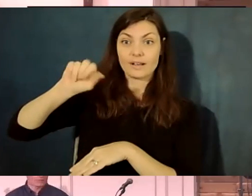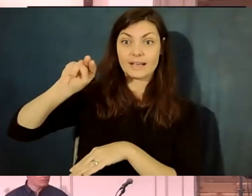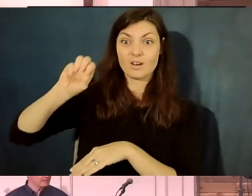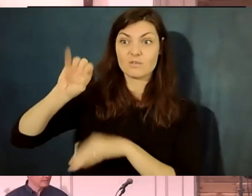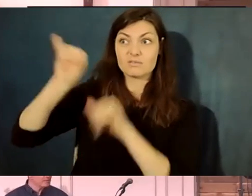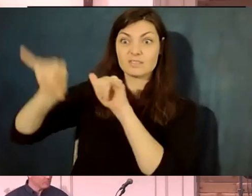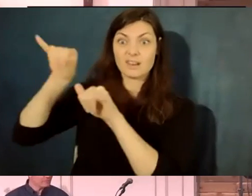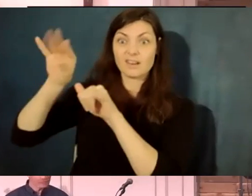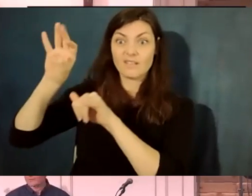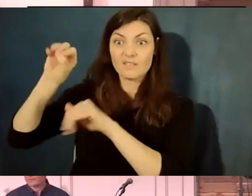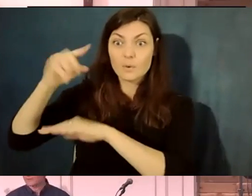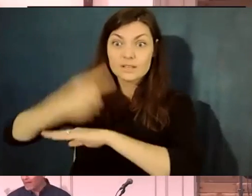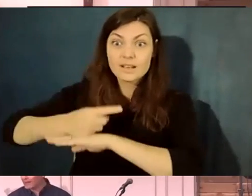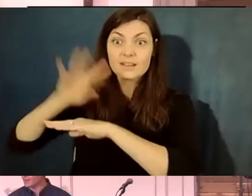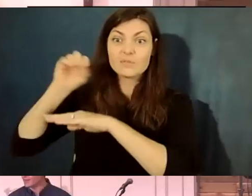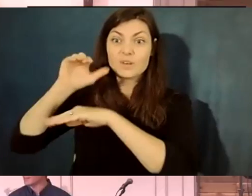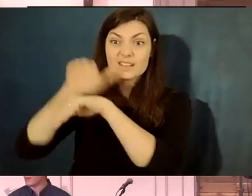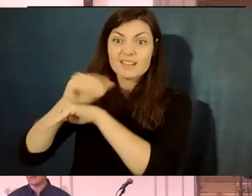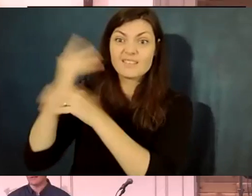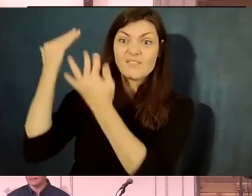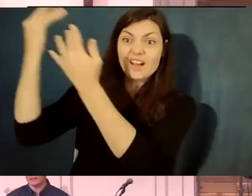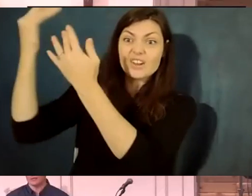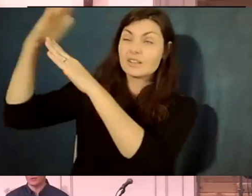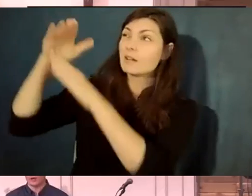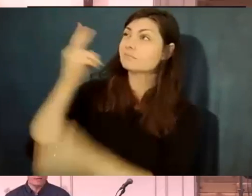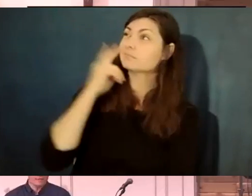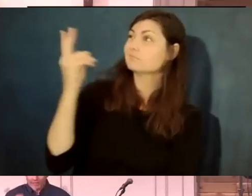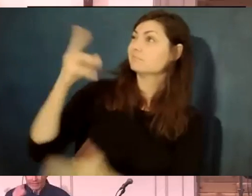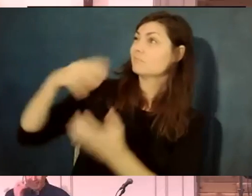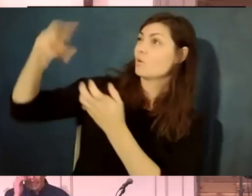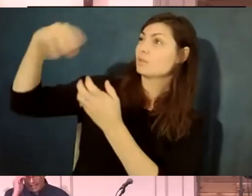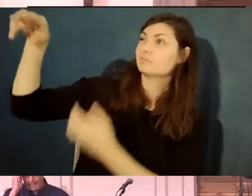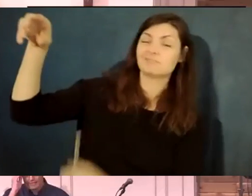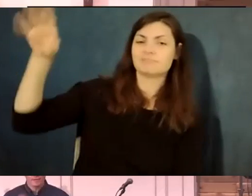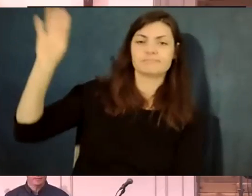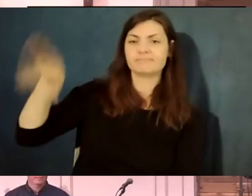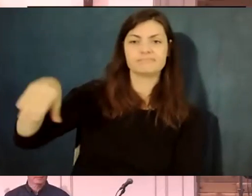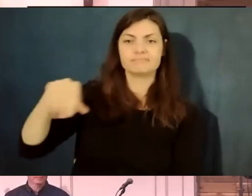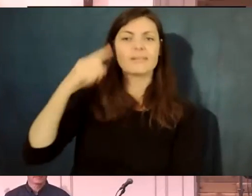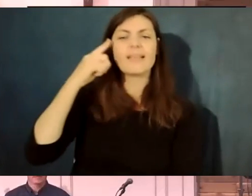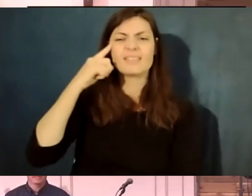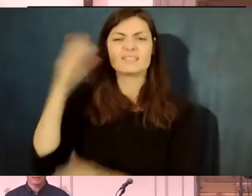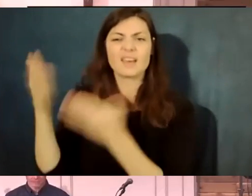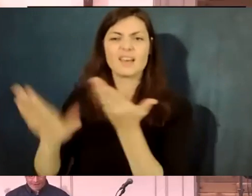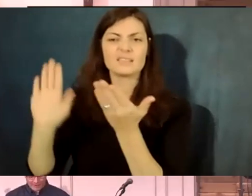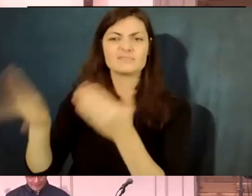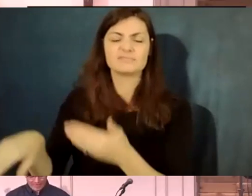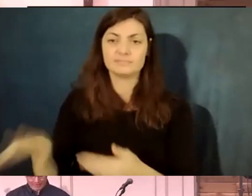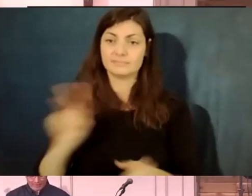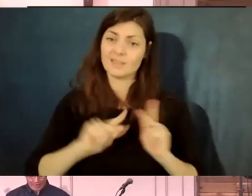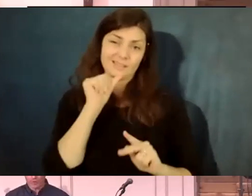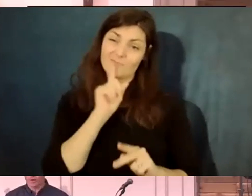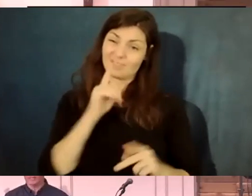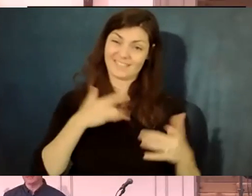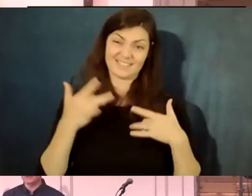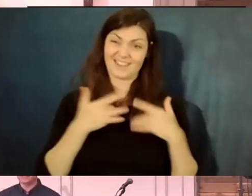too. The mountain's on fire and they've not heard anything for a while. They're thinking he's dead. Not to mention they aren't so excited about the law